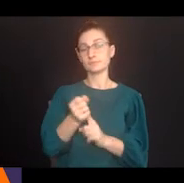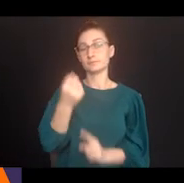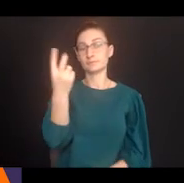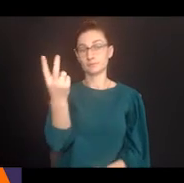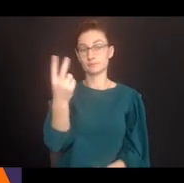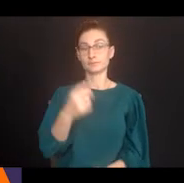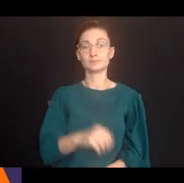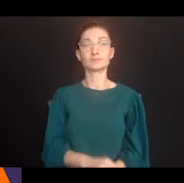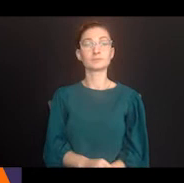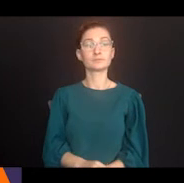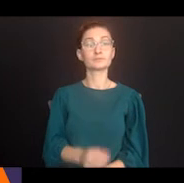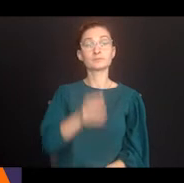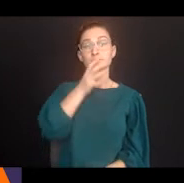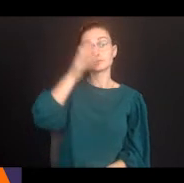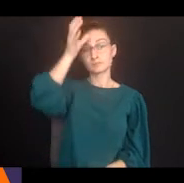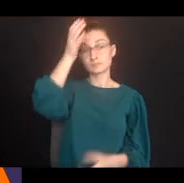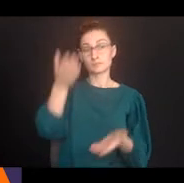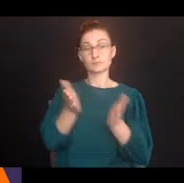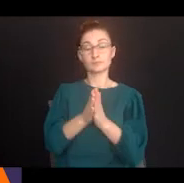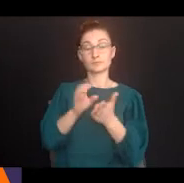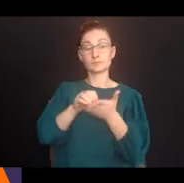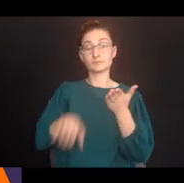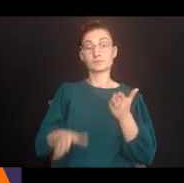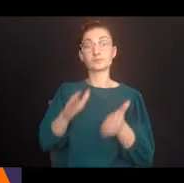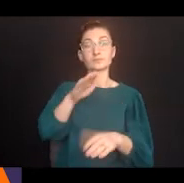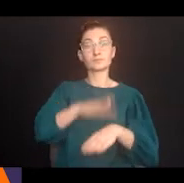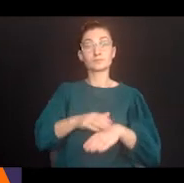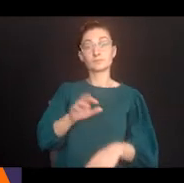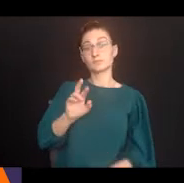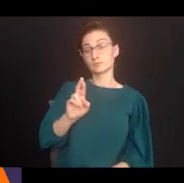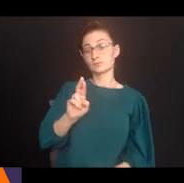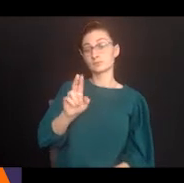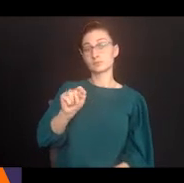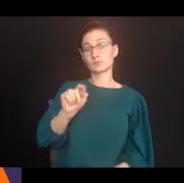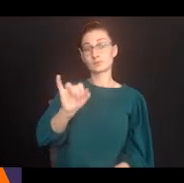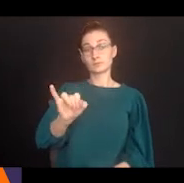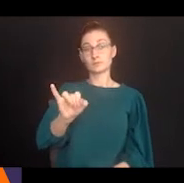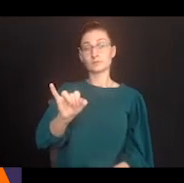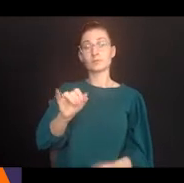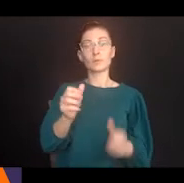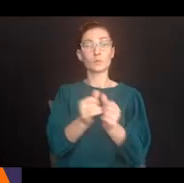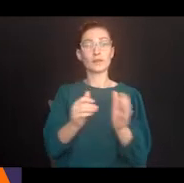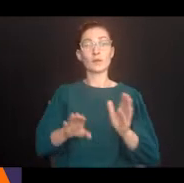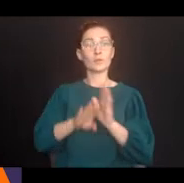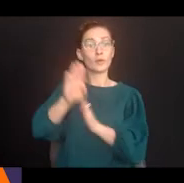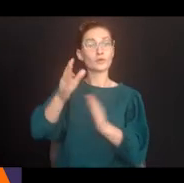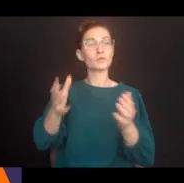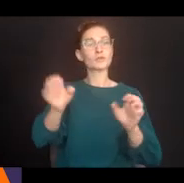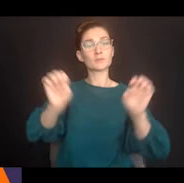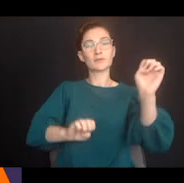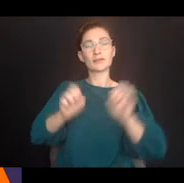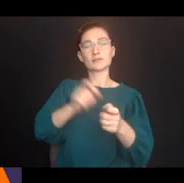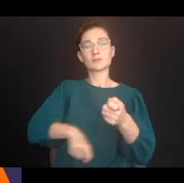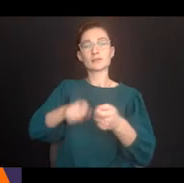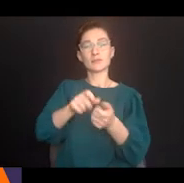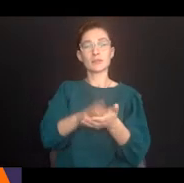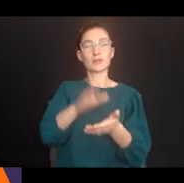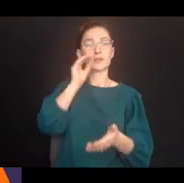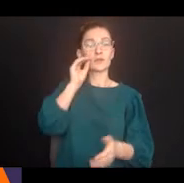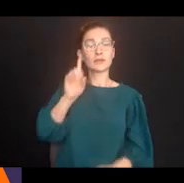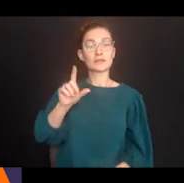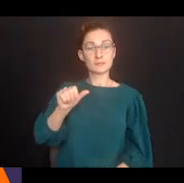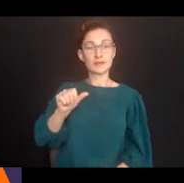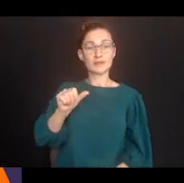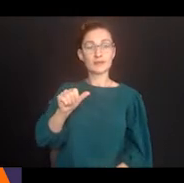Hypothetical 2. Parent requests a student who is on RTI without progress to be evaluated for specific learning disability, also known